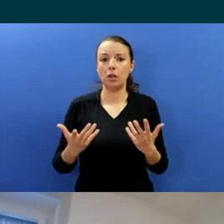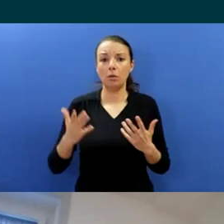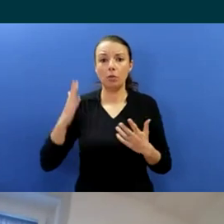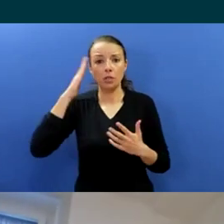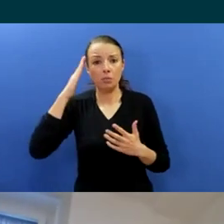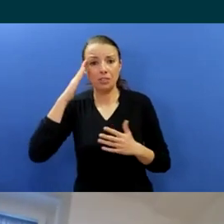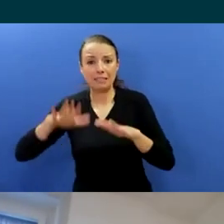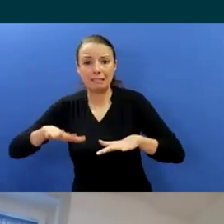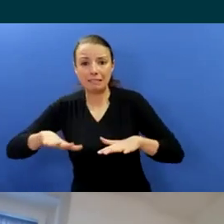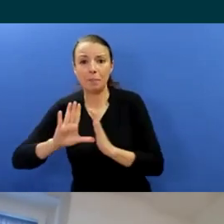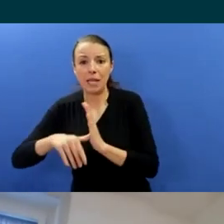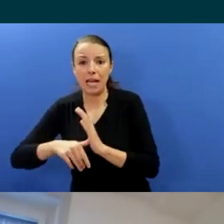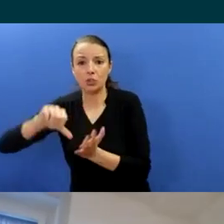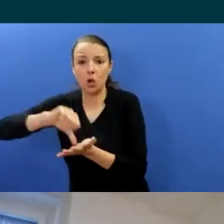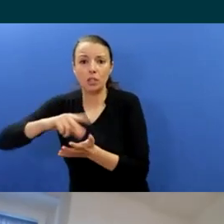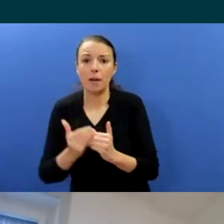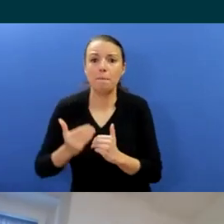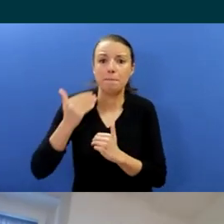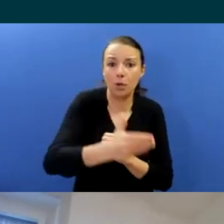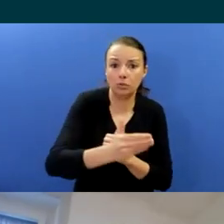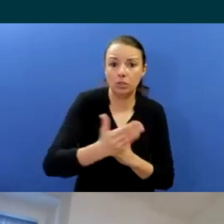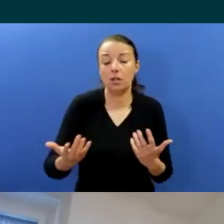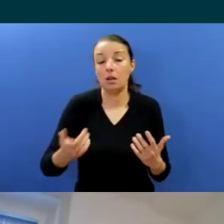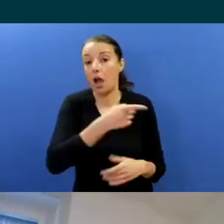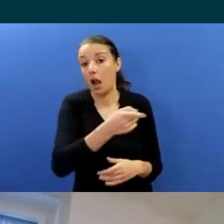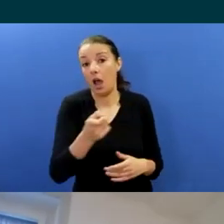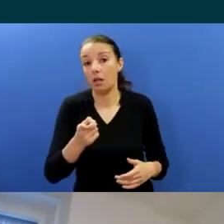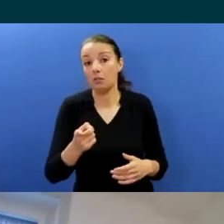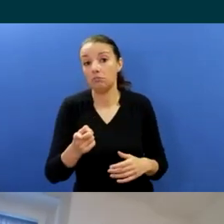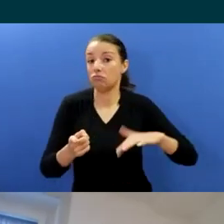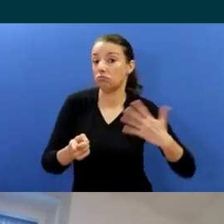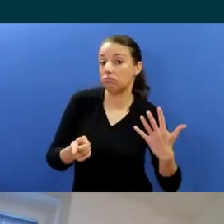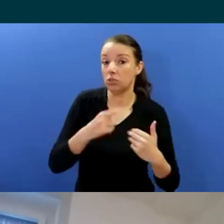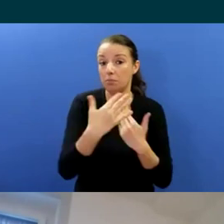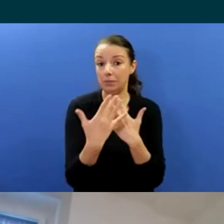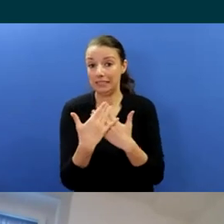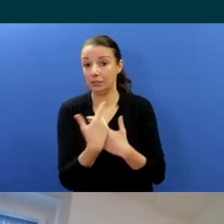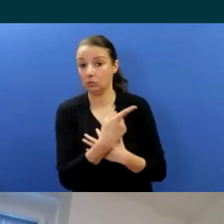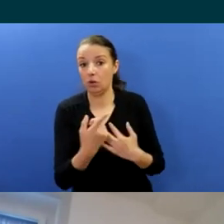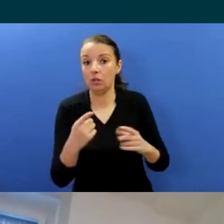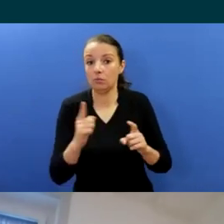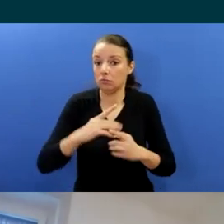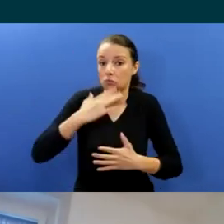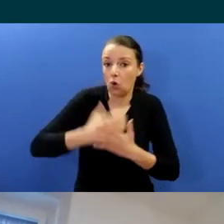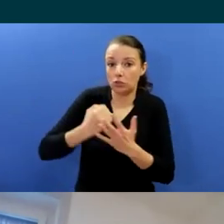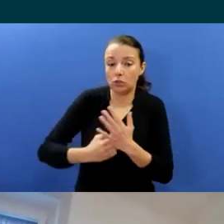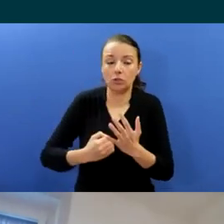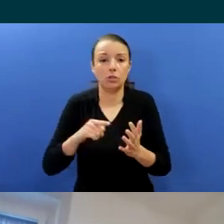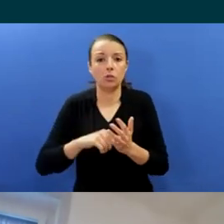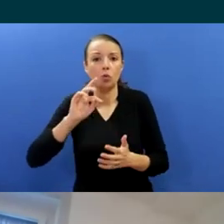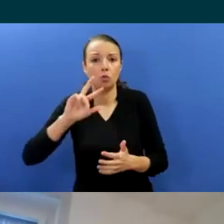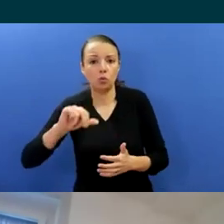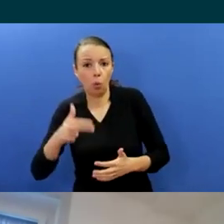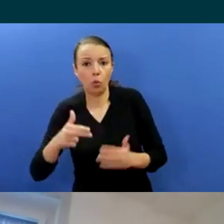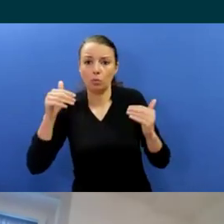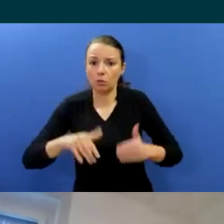They are very close. They want to put it into practice in Thun itself, so they should be allowed to submit projects as well. So there